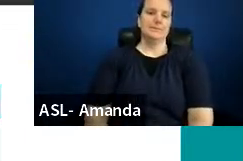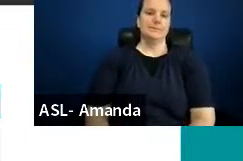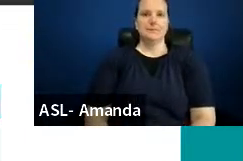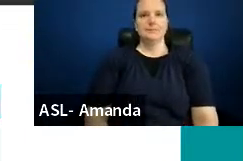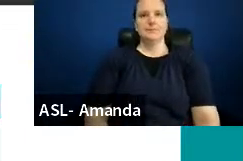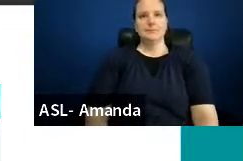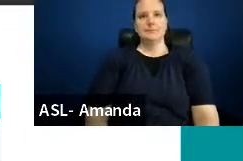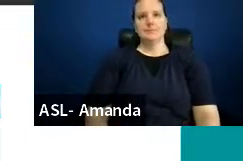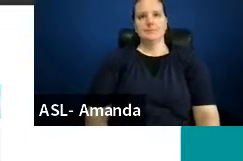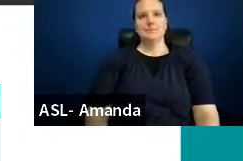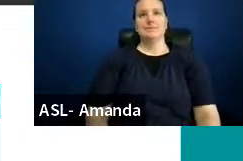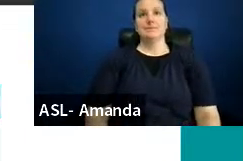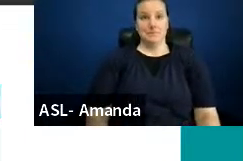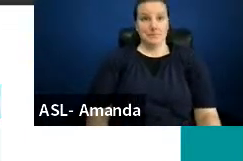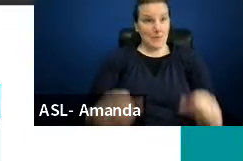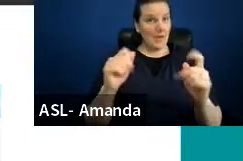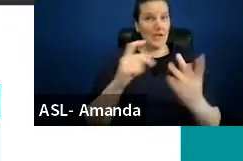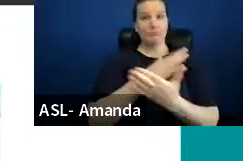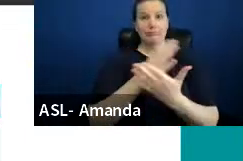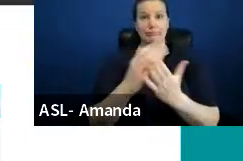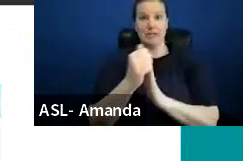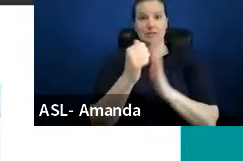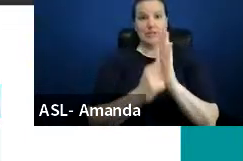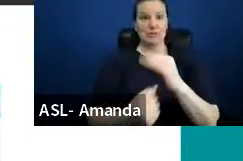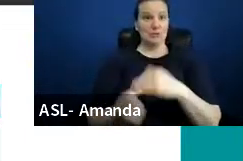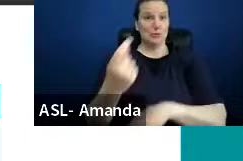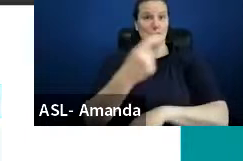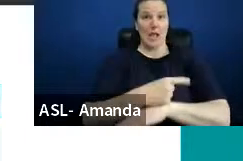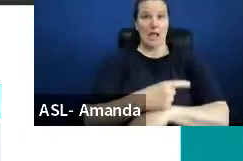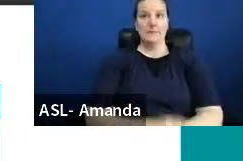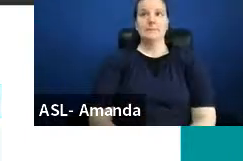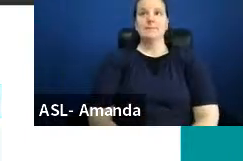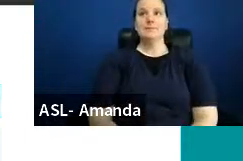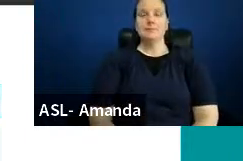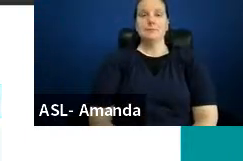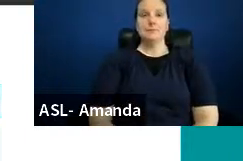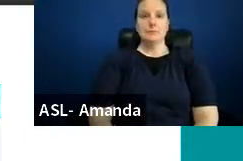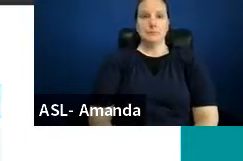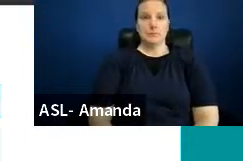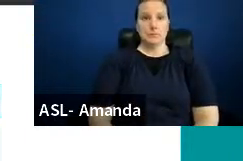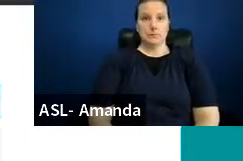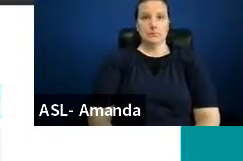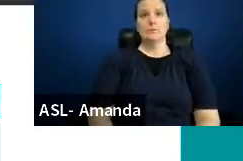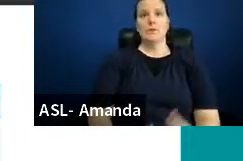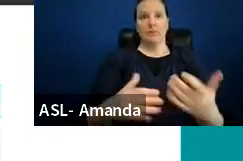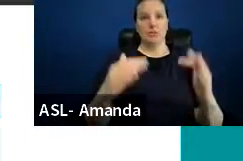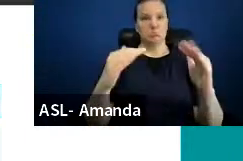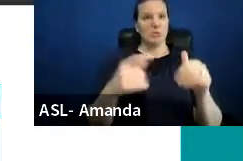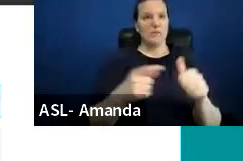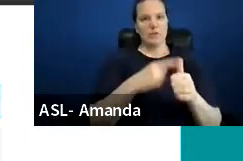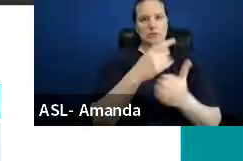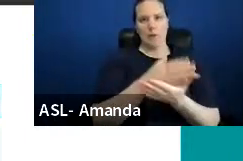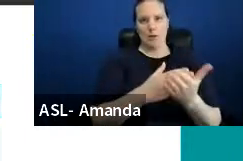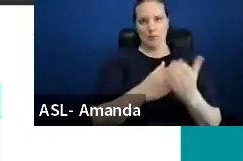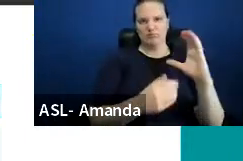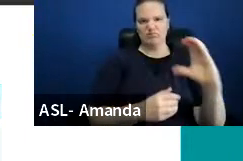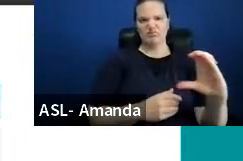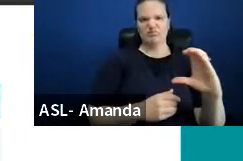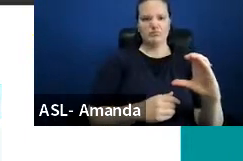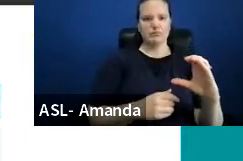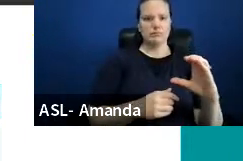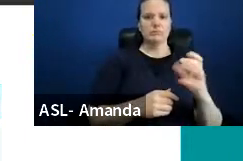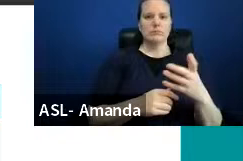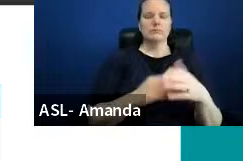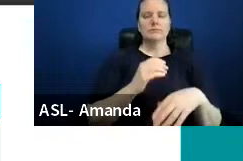All right, going through our meeting agenda for today. So we've already gone through the first portion, which is our